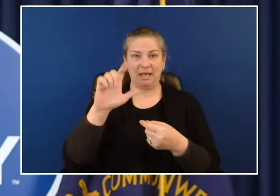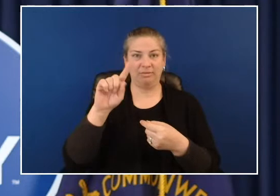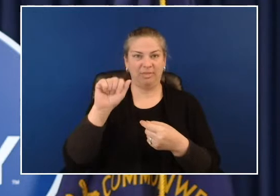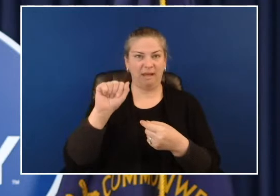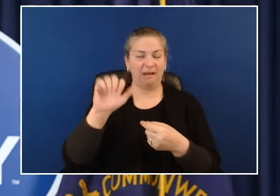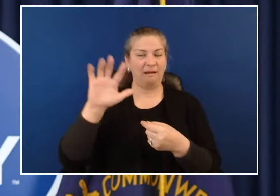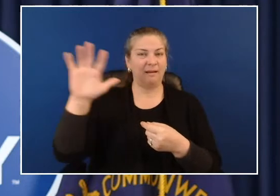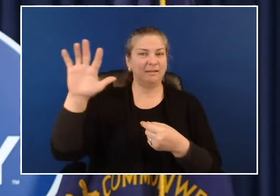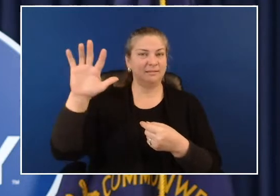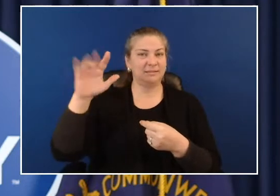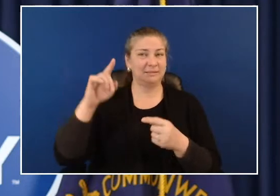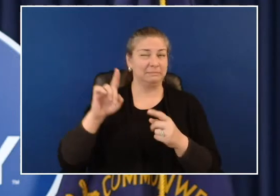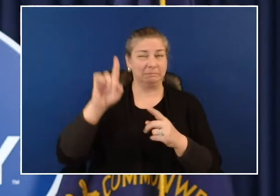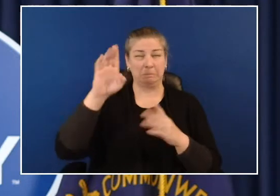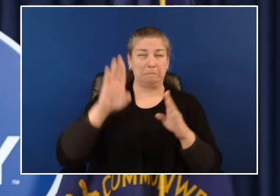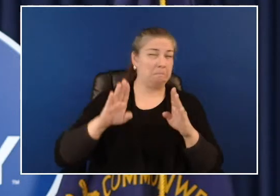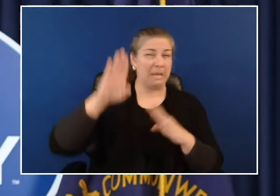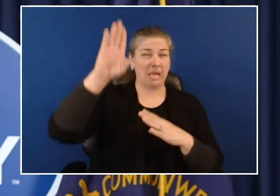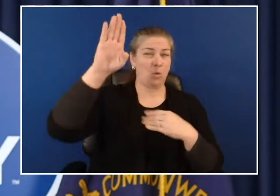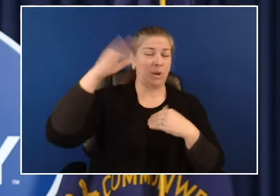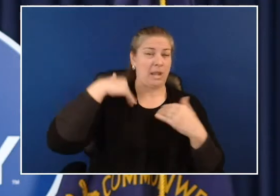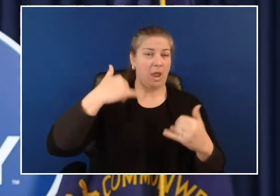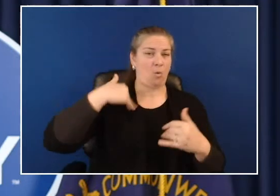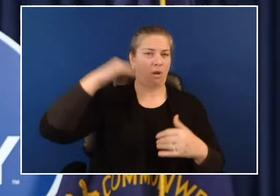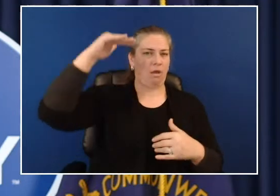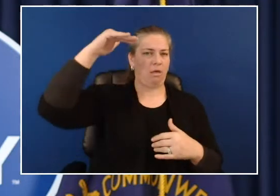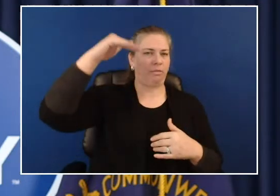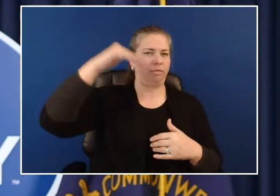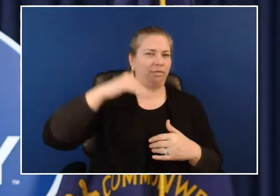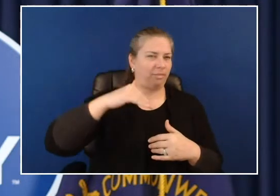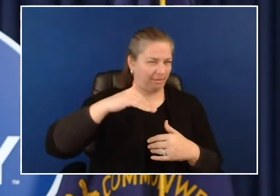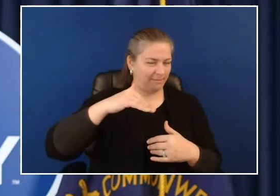at the time the most cases we'd seen. Last week we had